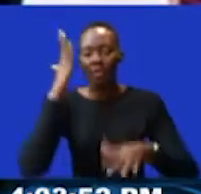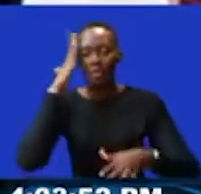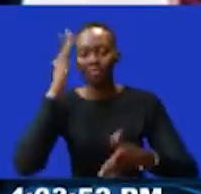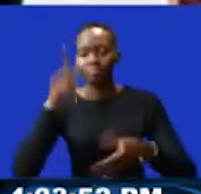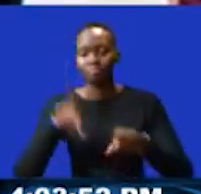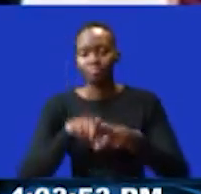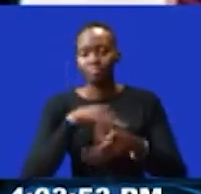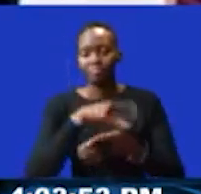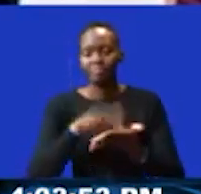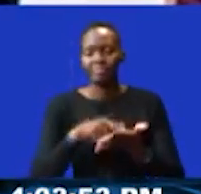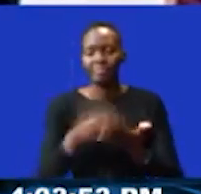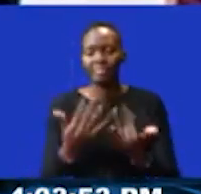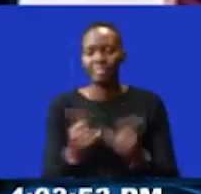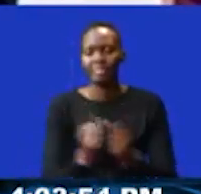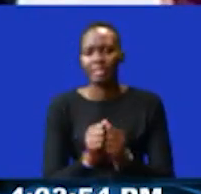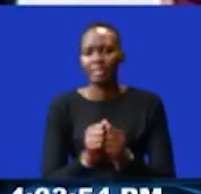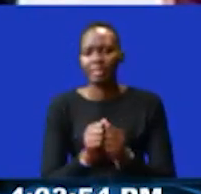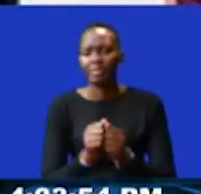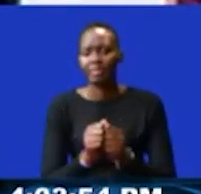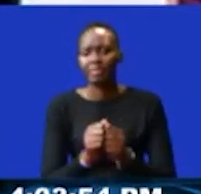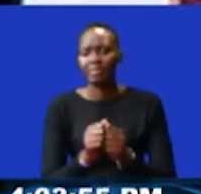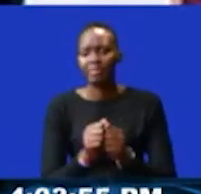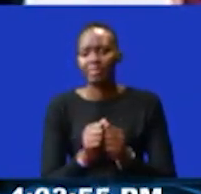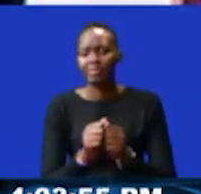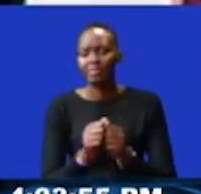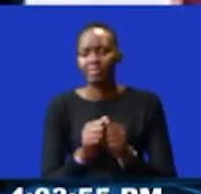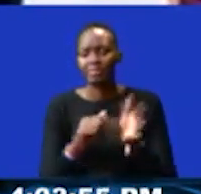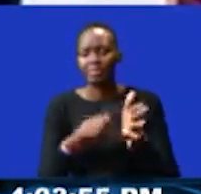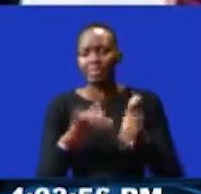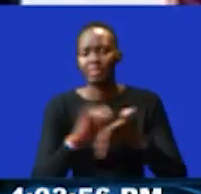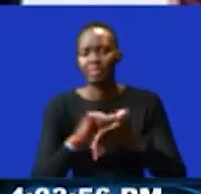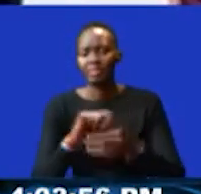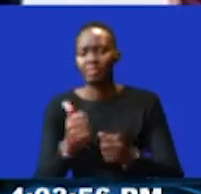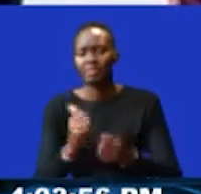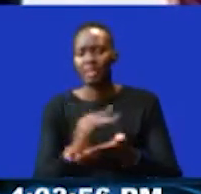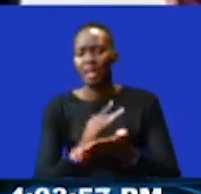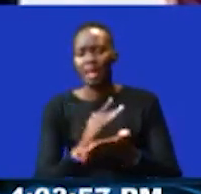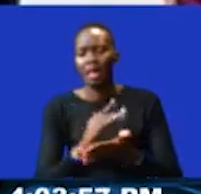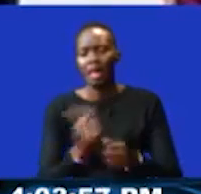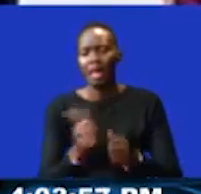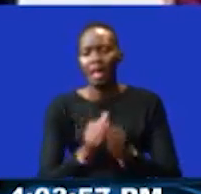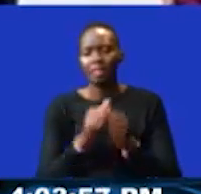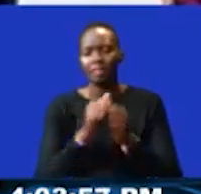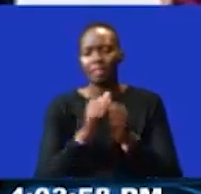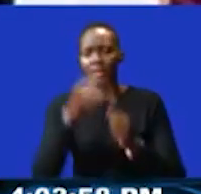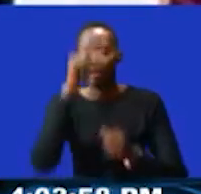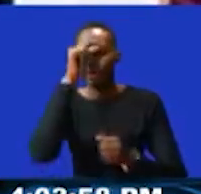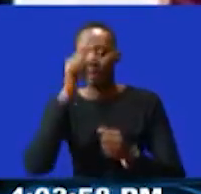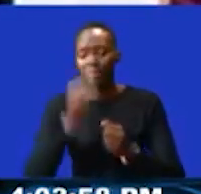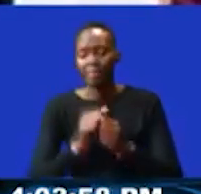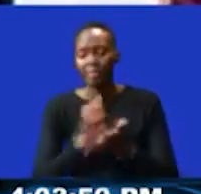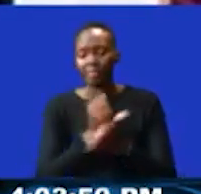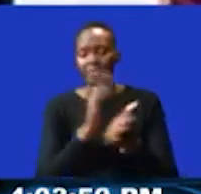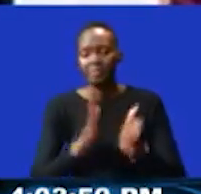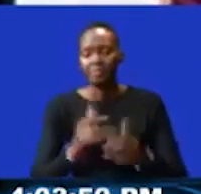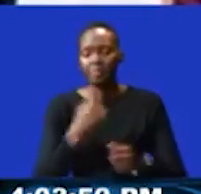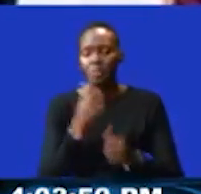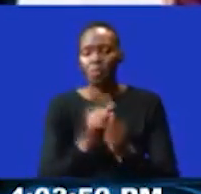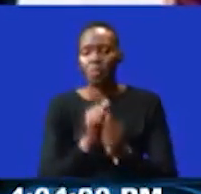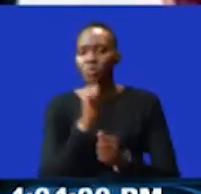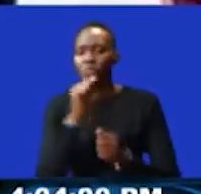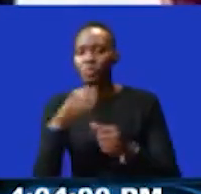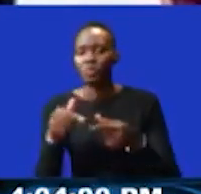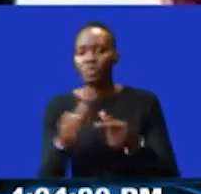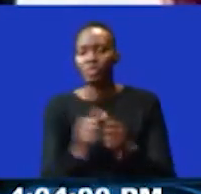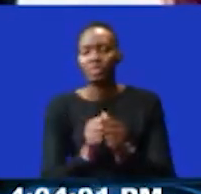is in total contrast to some other government officer like the chief pathologist who did not give us